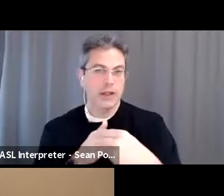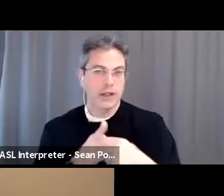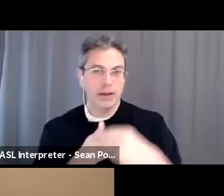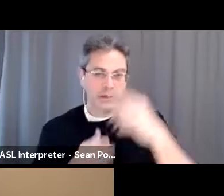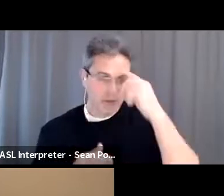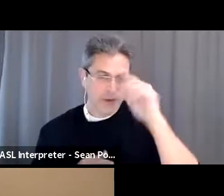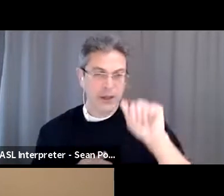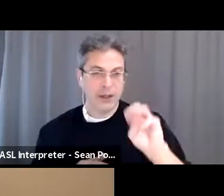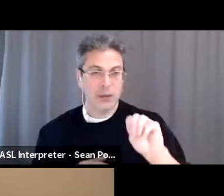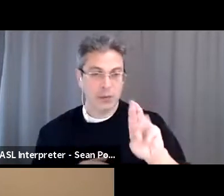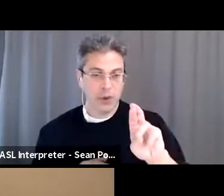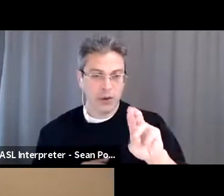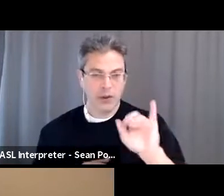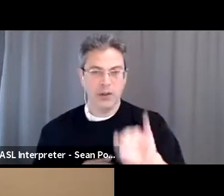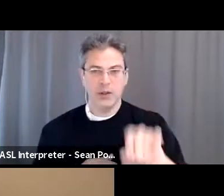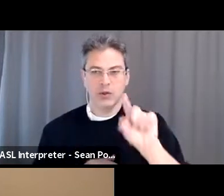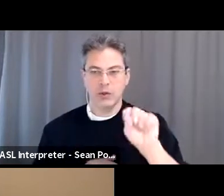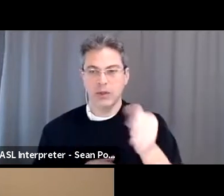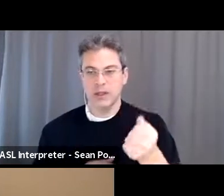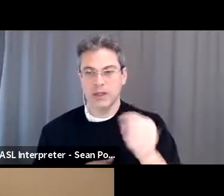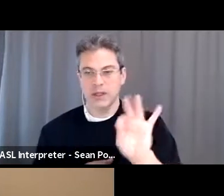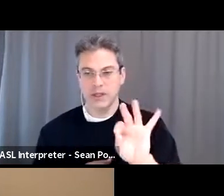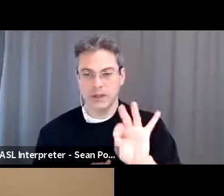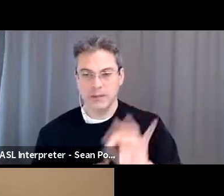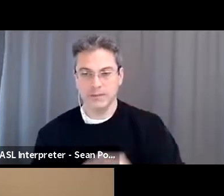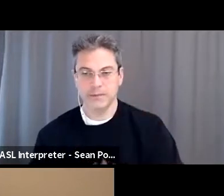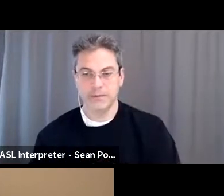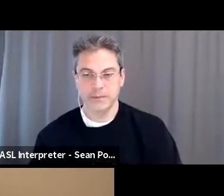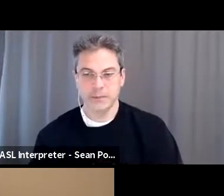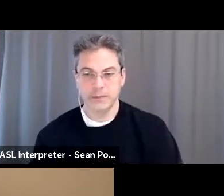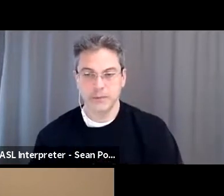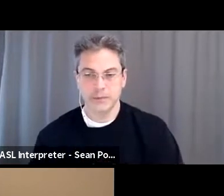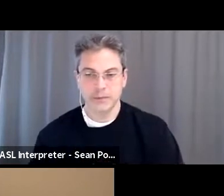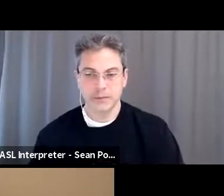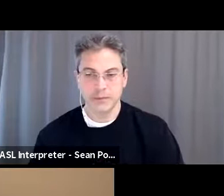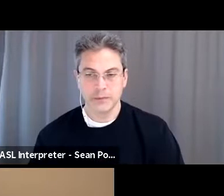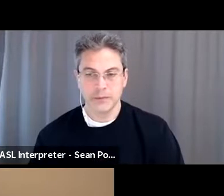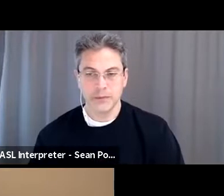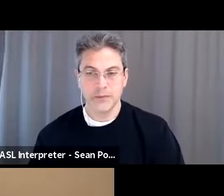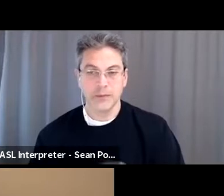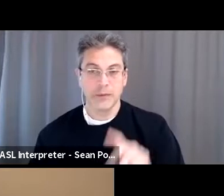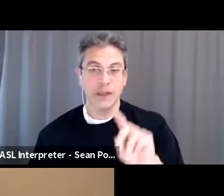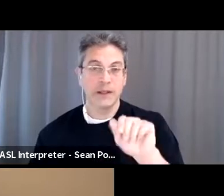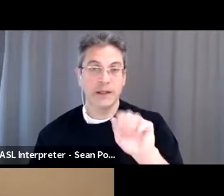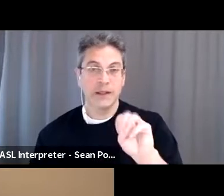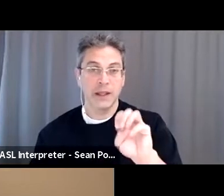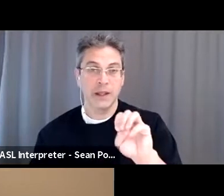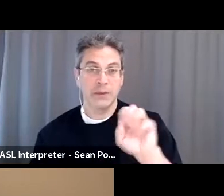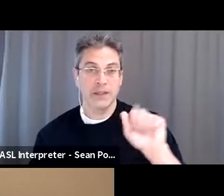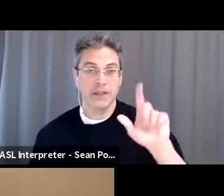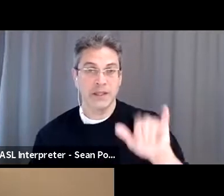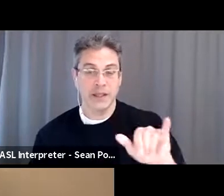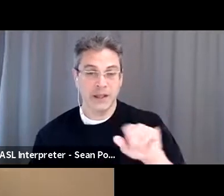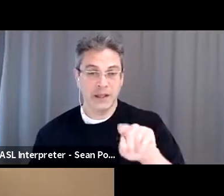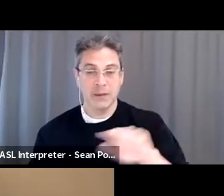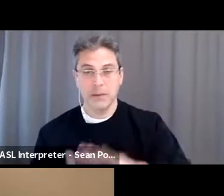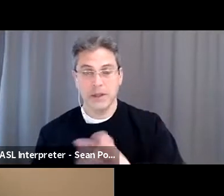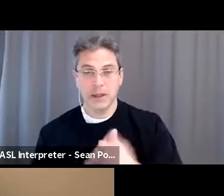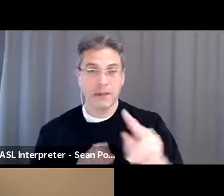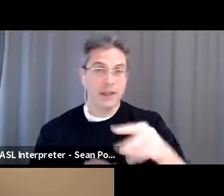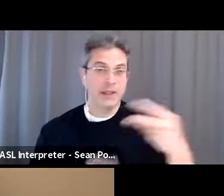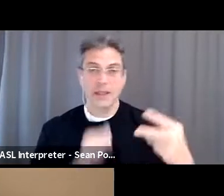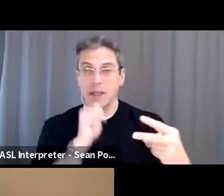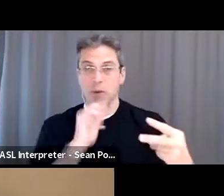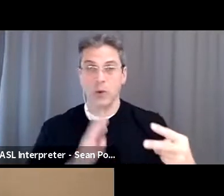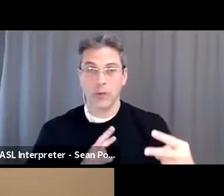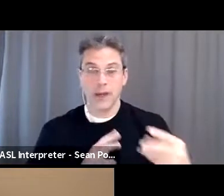in 2019. This past New Year's, Dame Sally became the second woman and the first outside of the